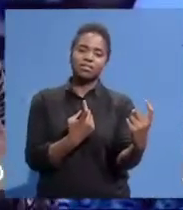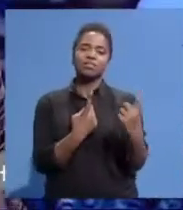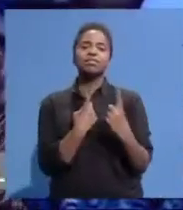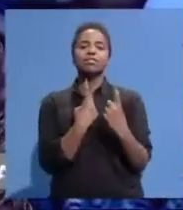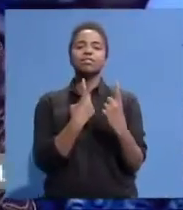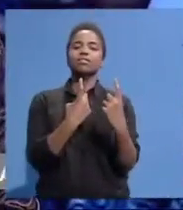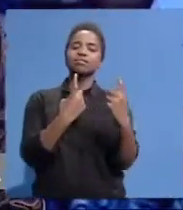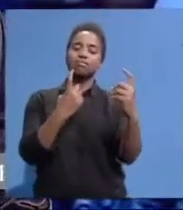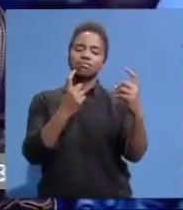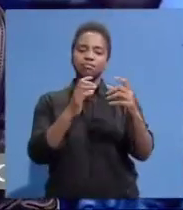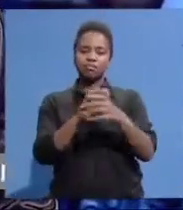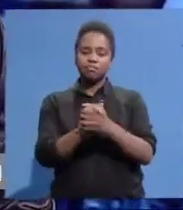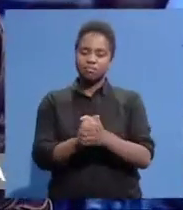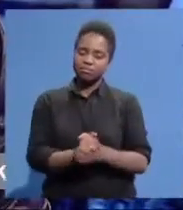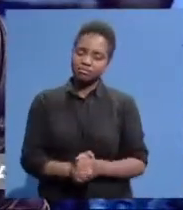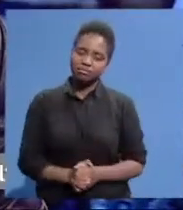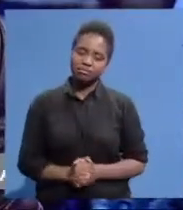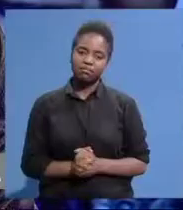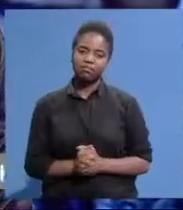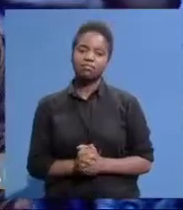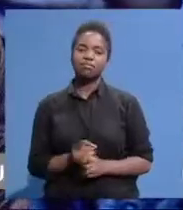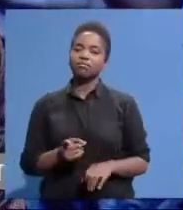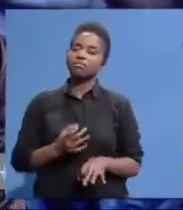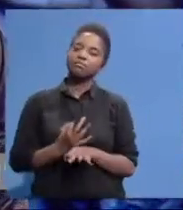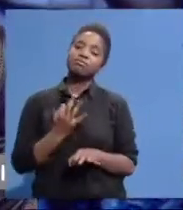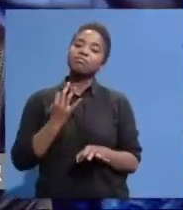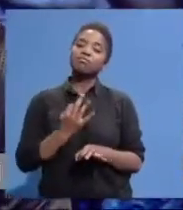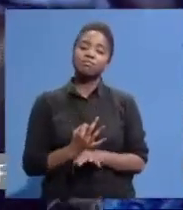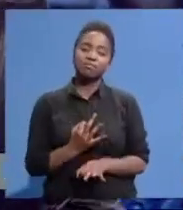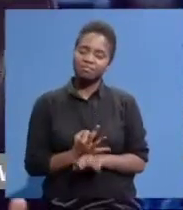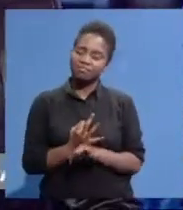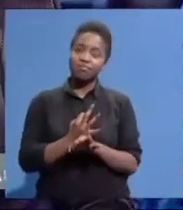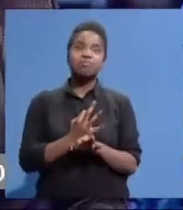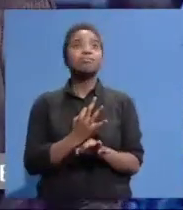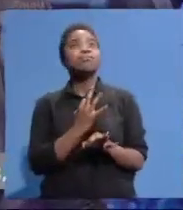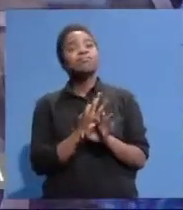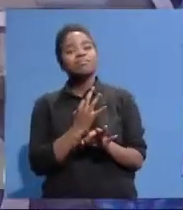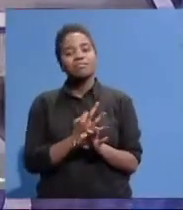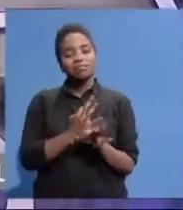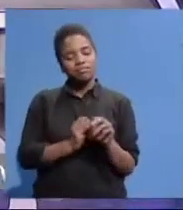Da, da, da, da.